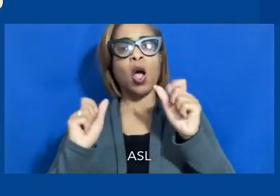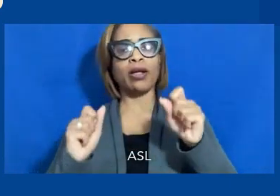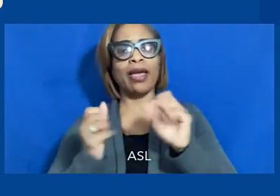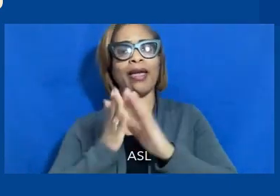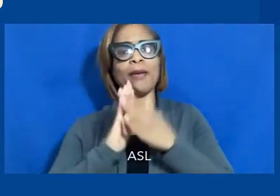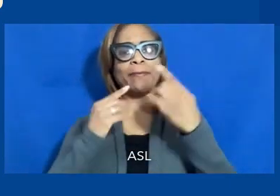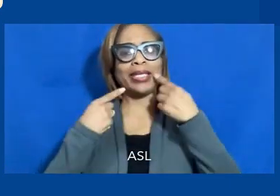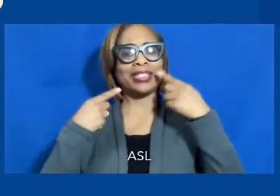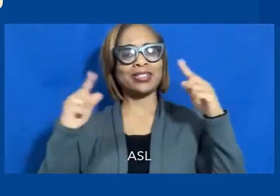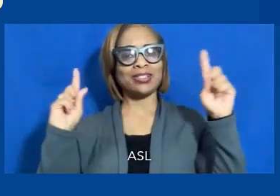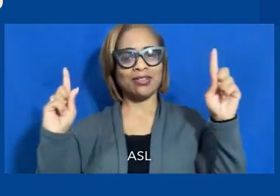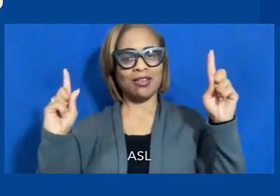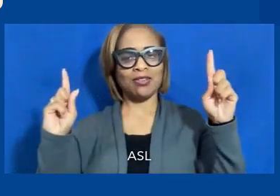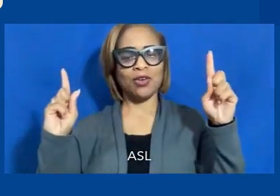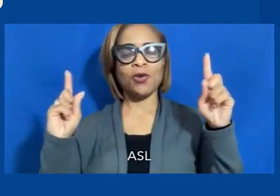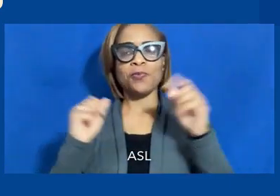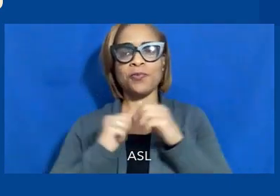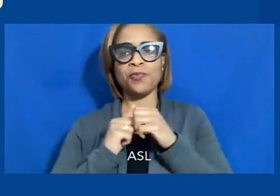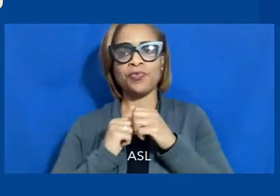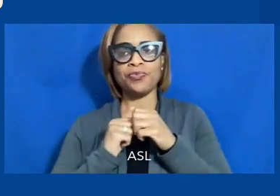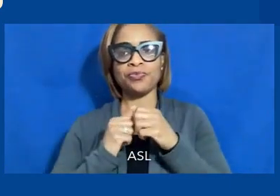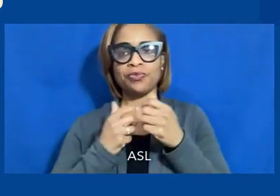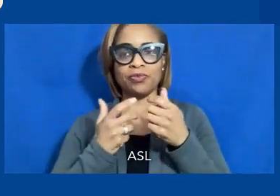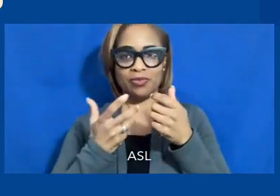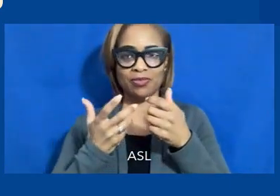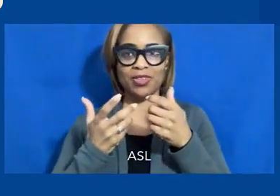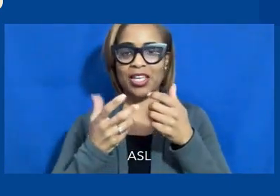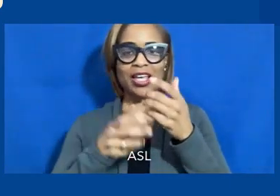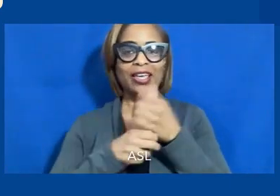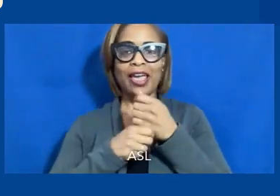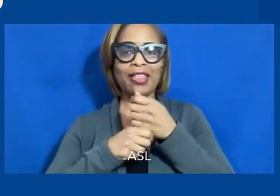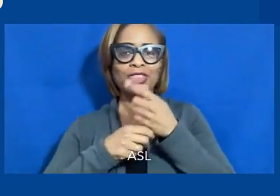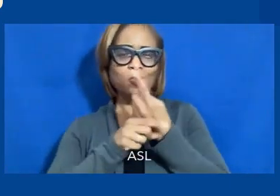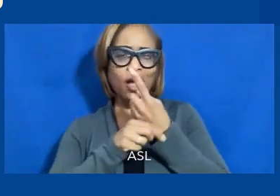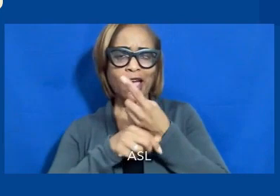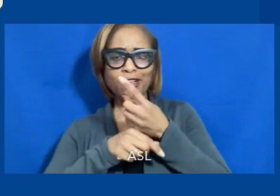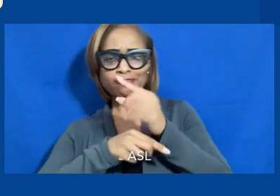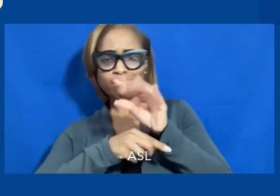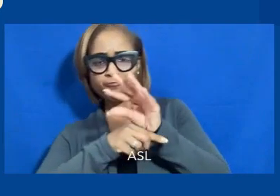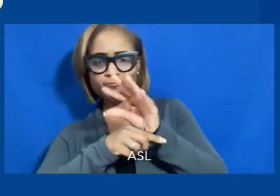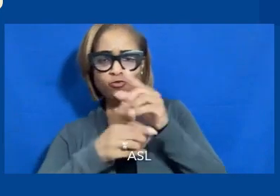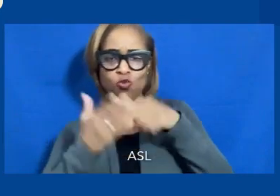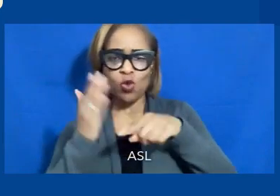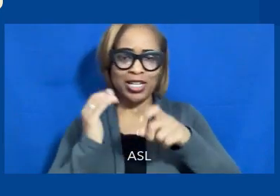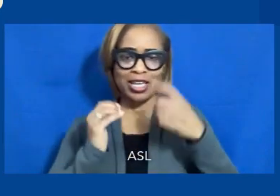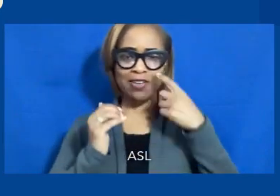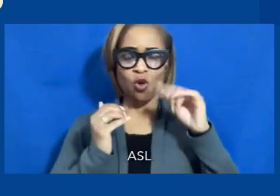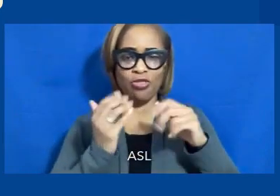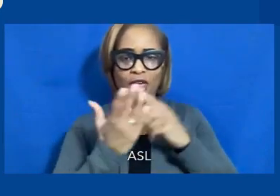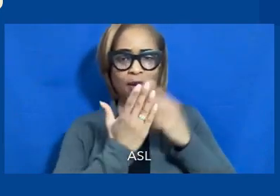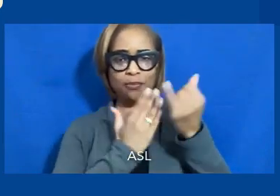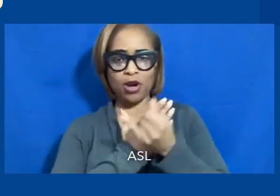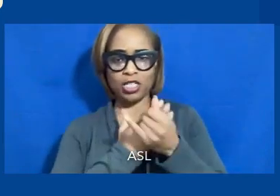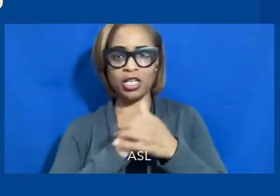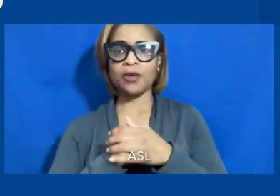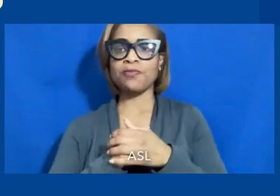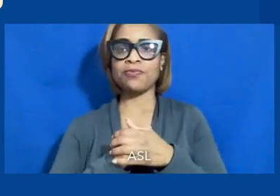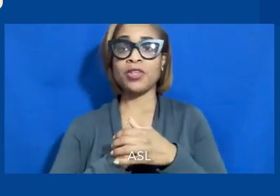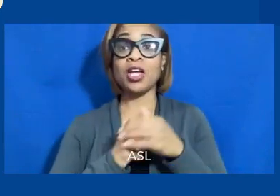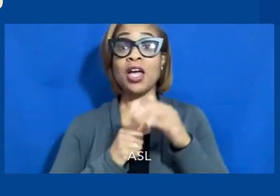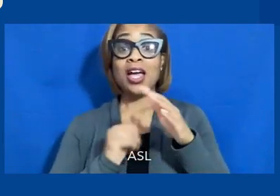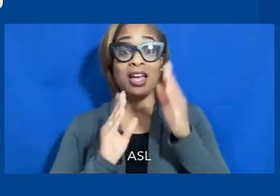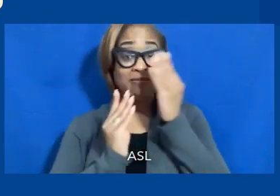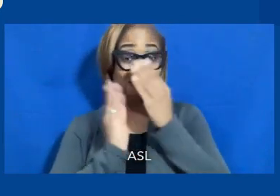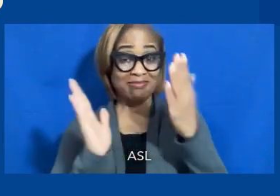in getting the footage that we need for that project. I do want to note that we have